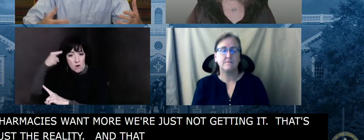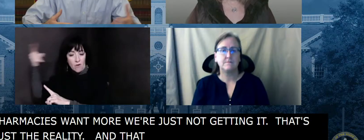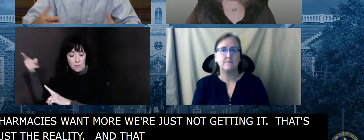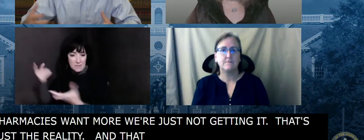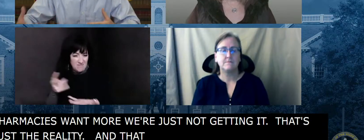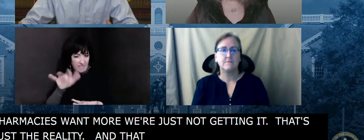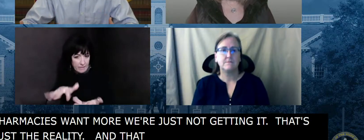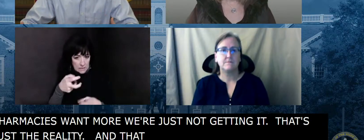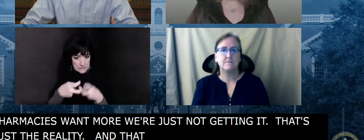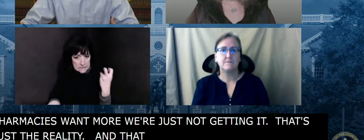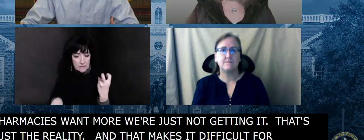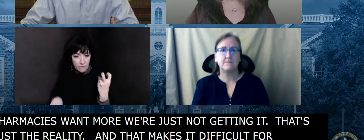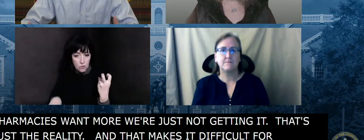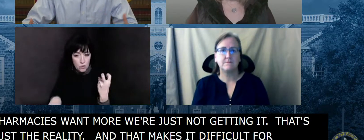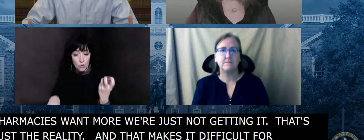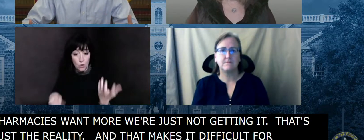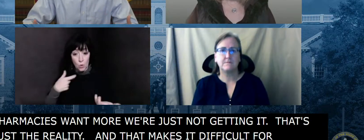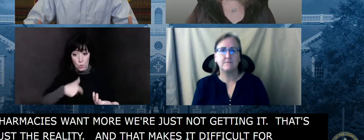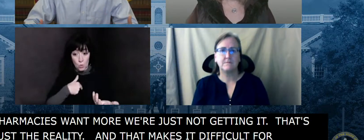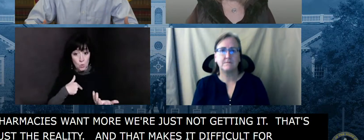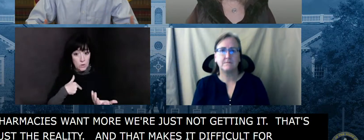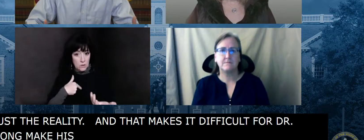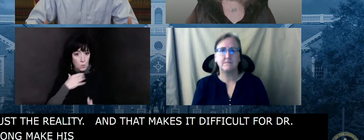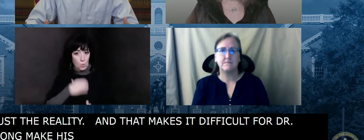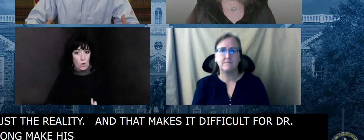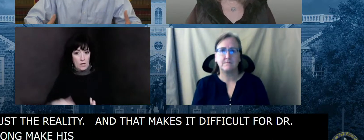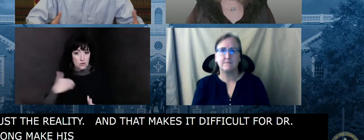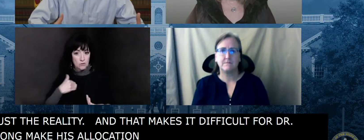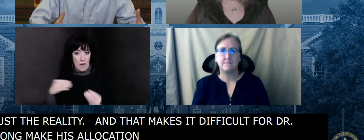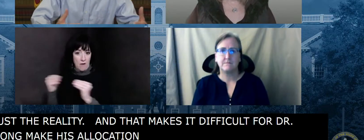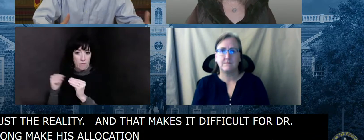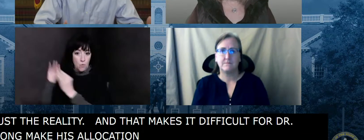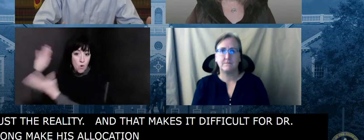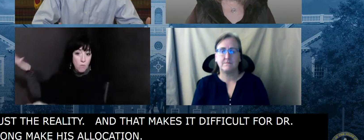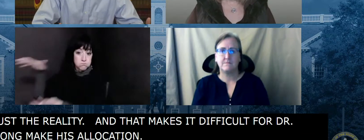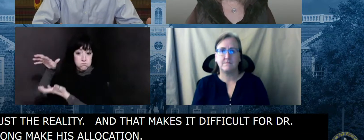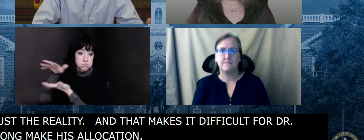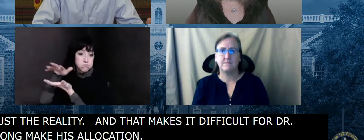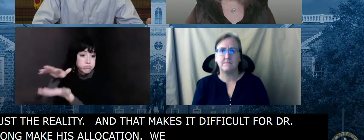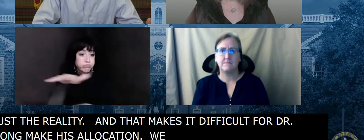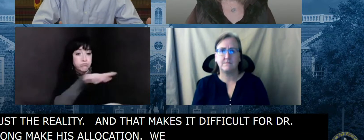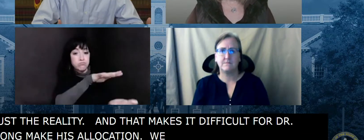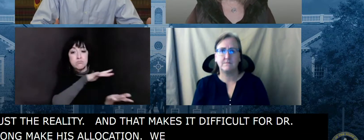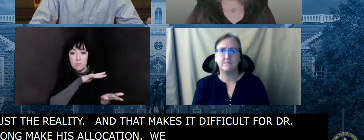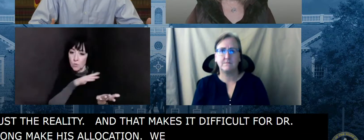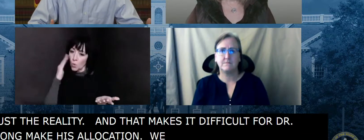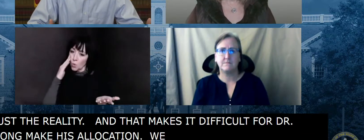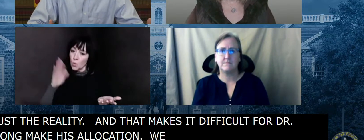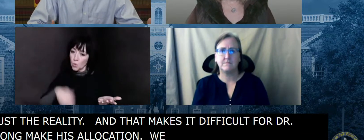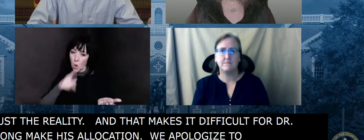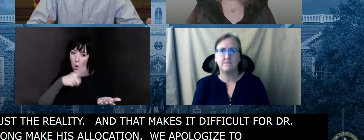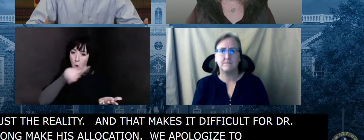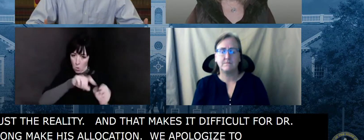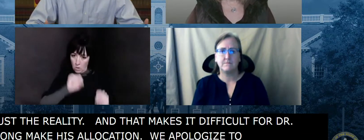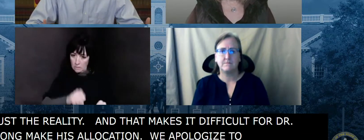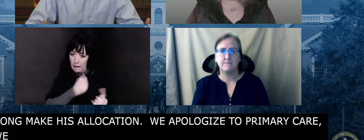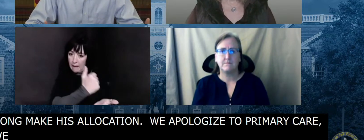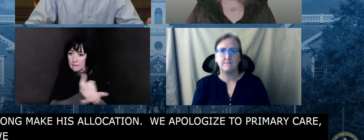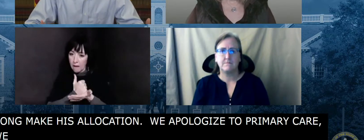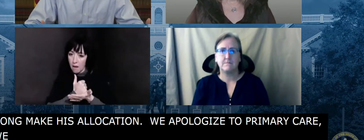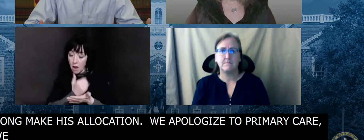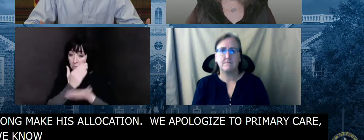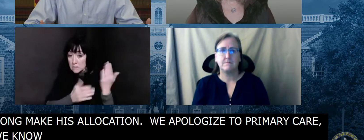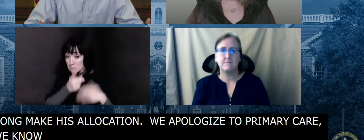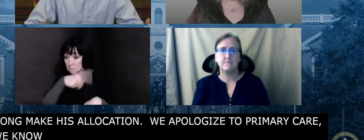Hong to make his allocation. We apologize to primary care that could do more. We know they could do more. Some could do